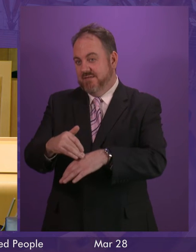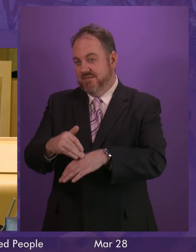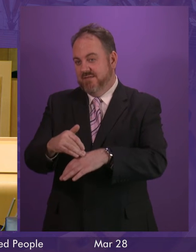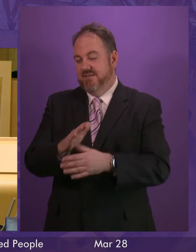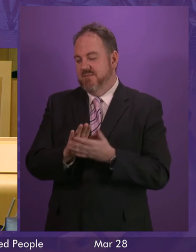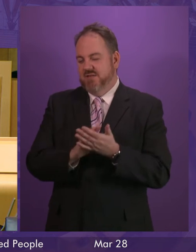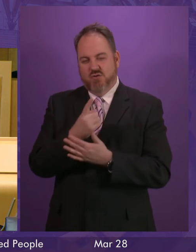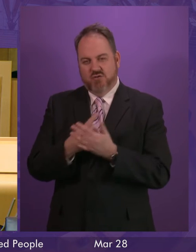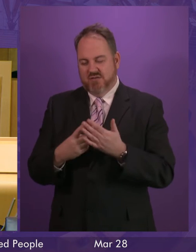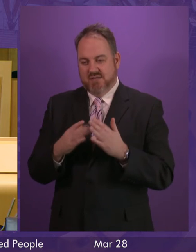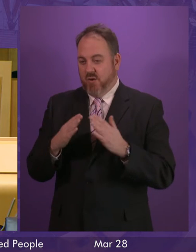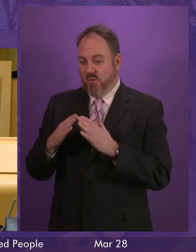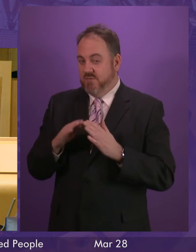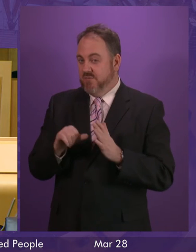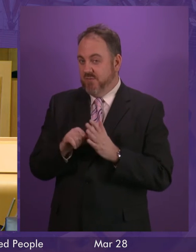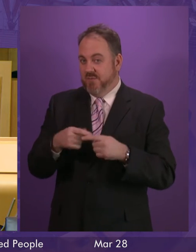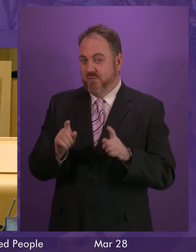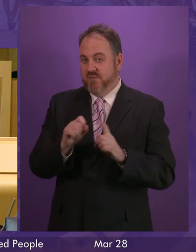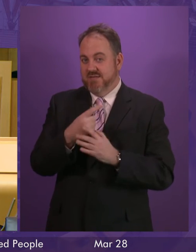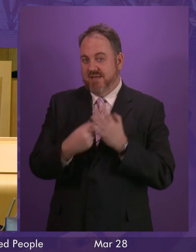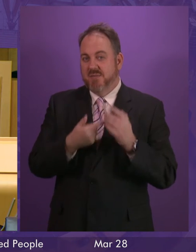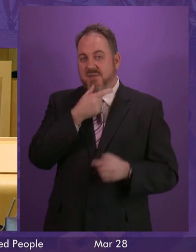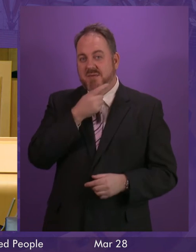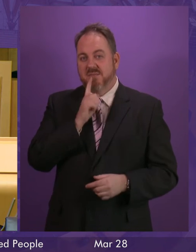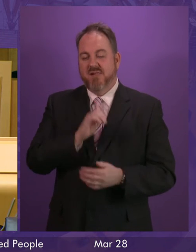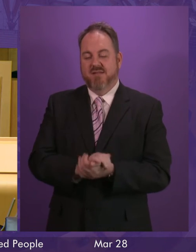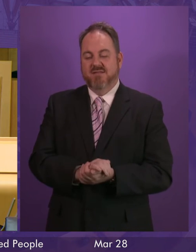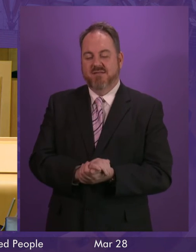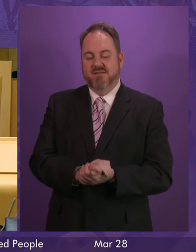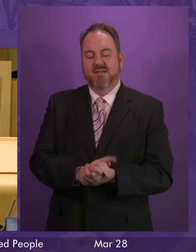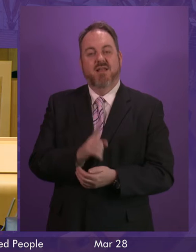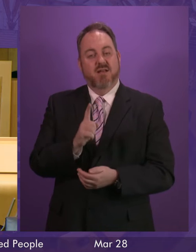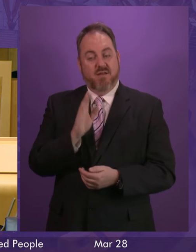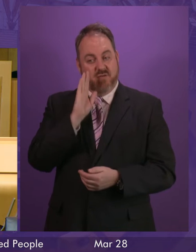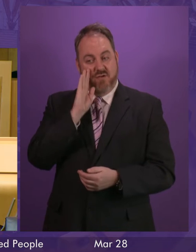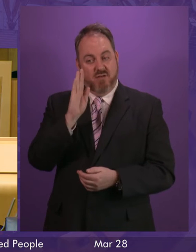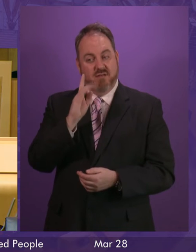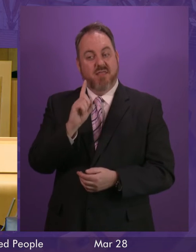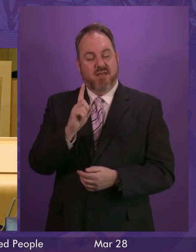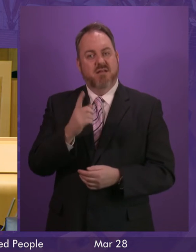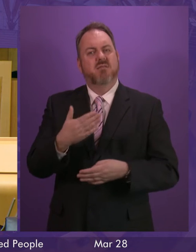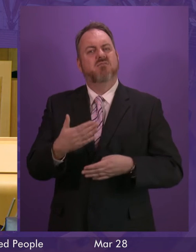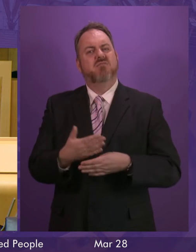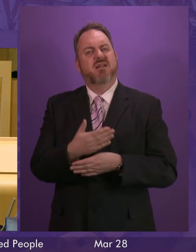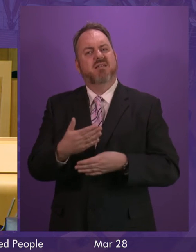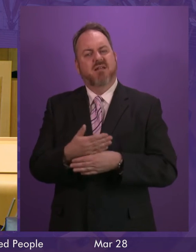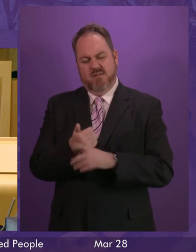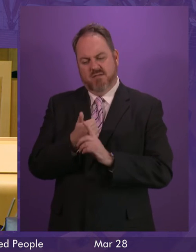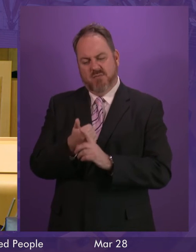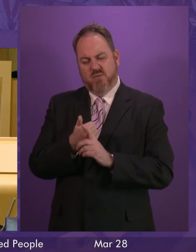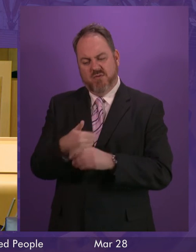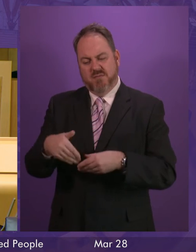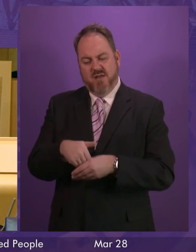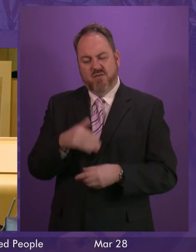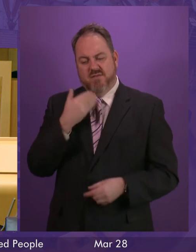homes and their workplace. And many of the organisations that have sent briefings today have noted that practical support in their everyday lives